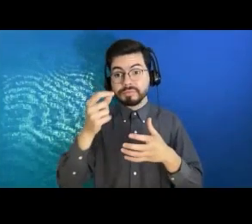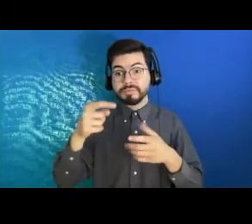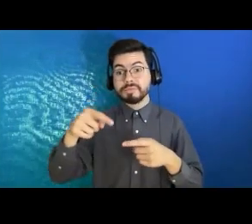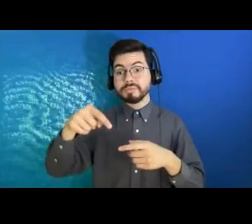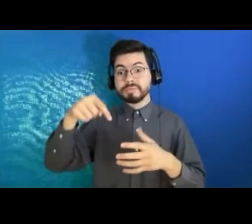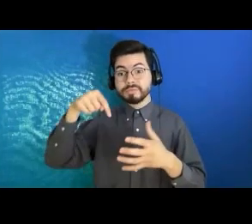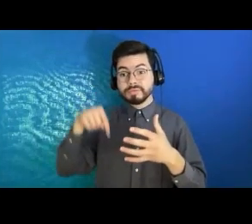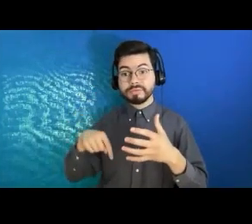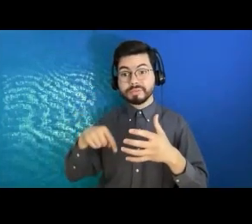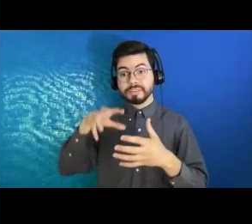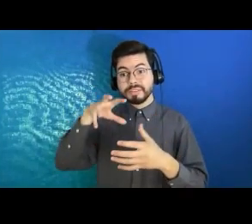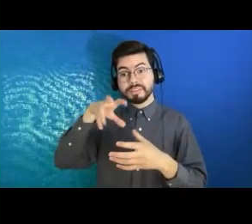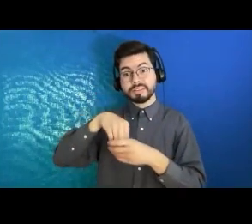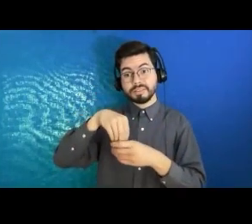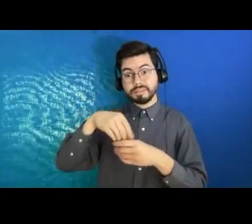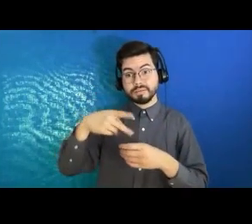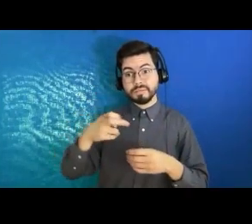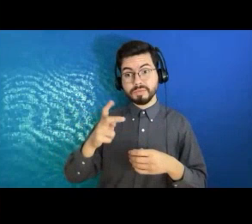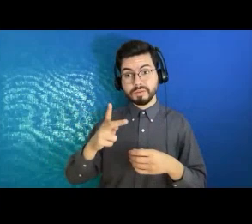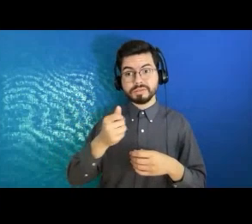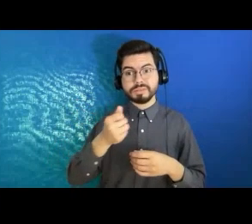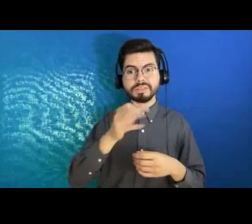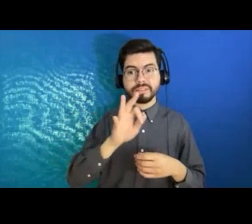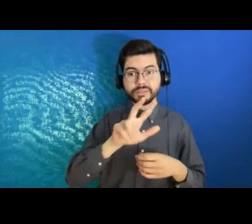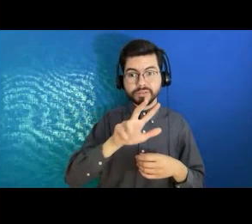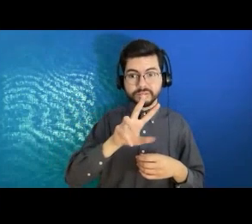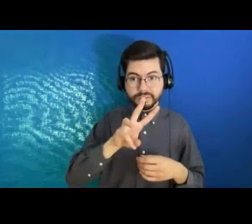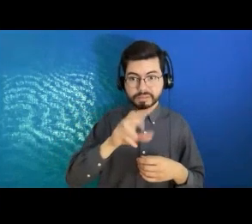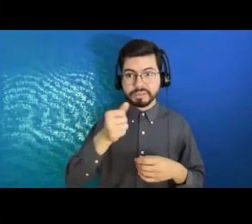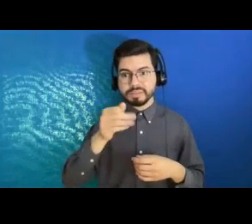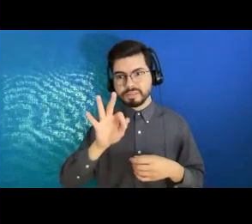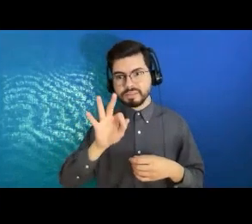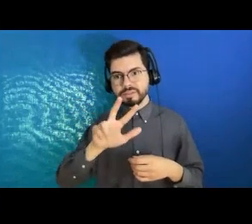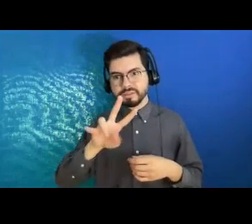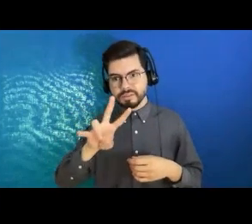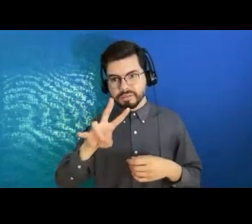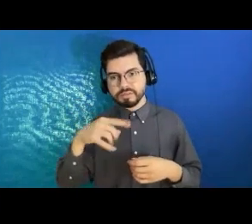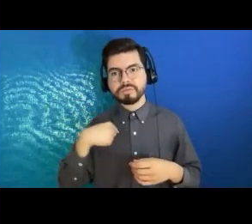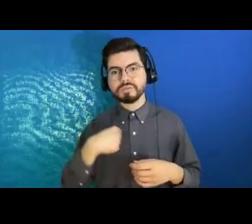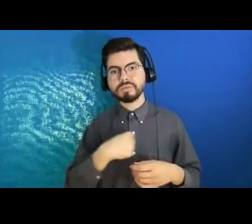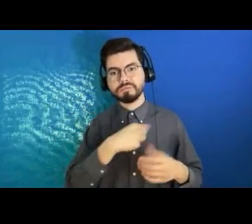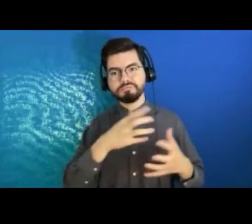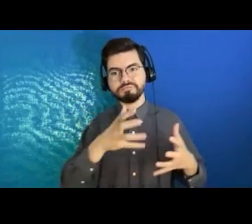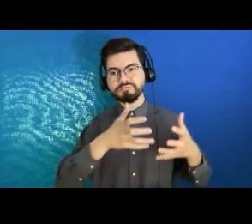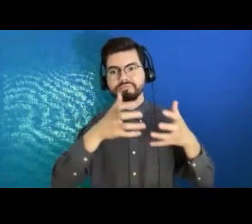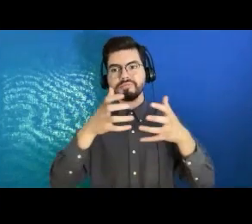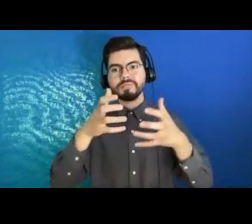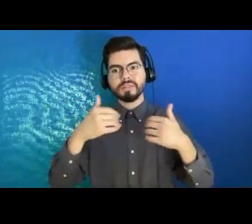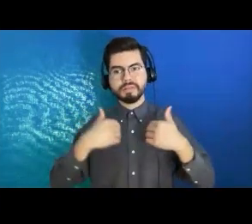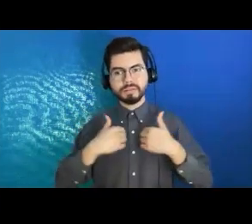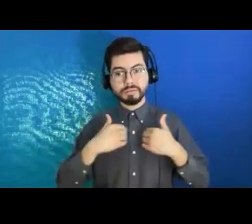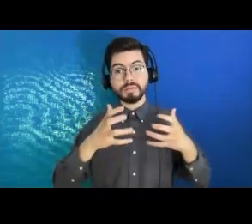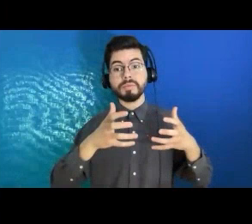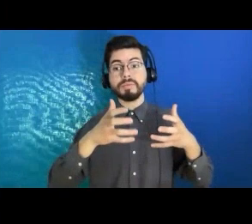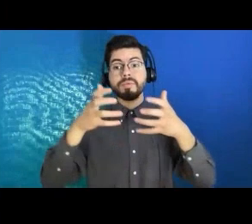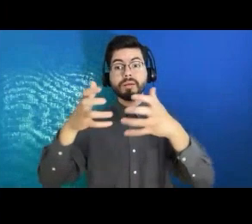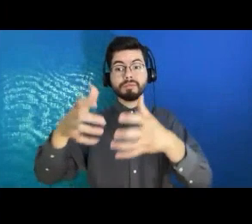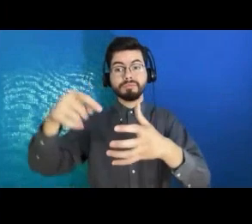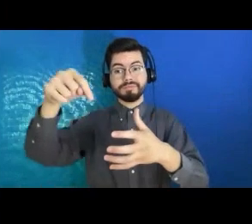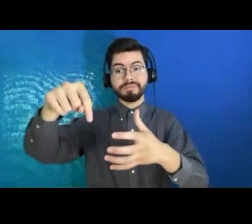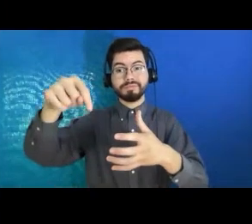or 37, we transplanted some animals right here. We transplanted some animals right here, and we